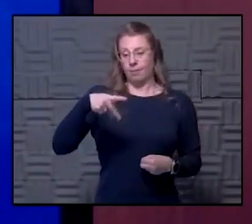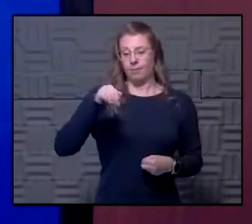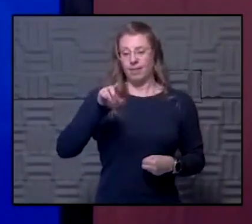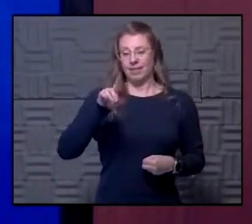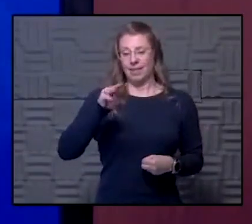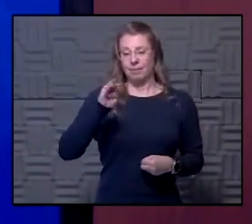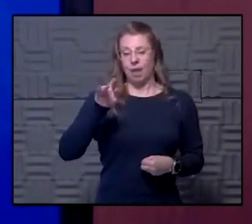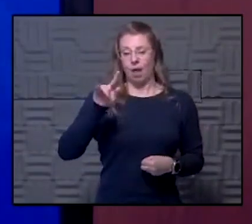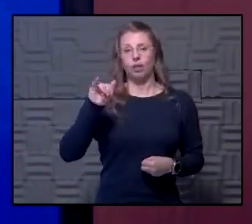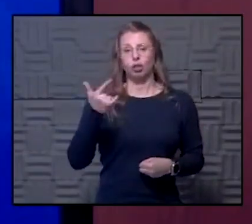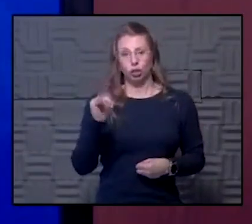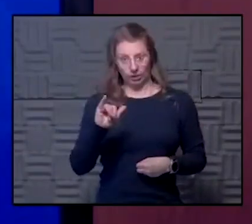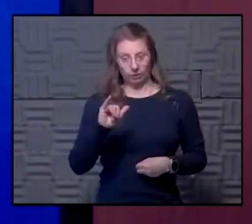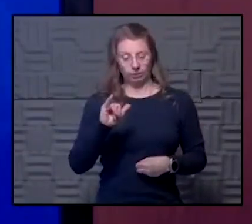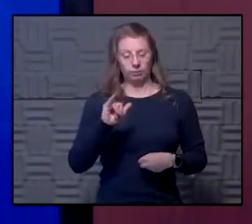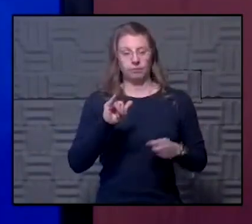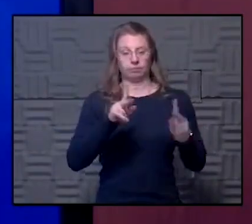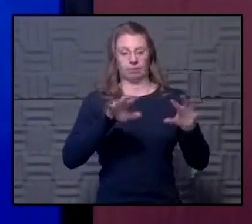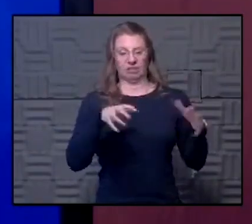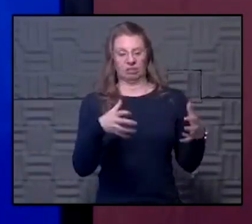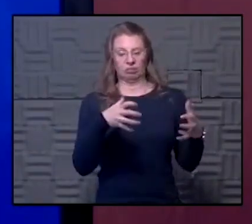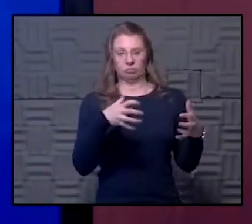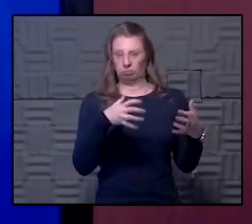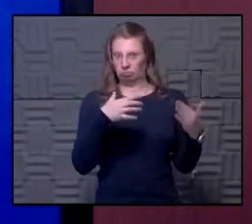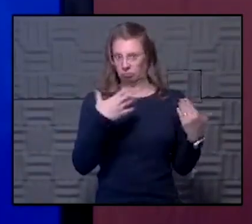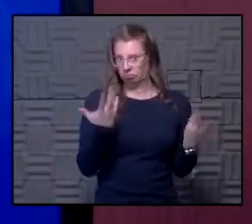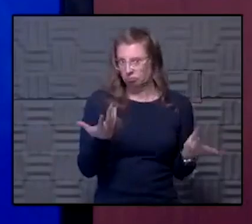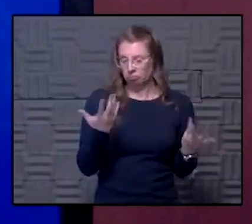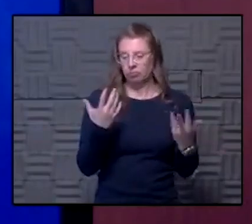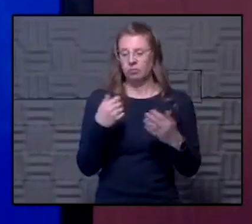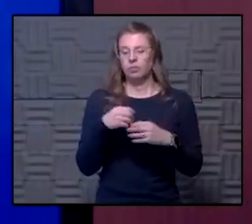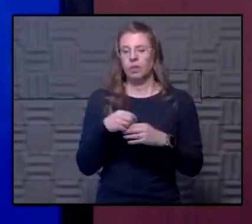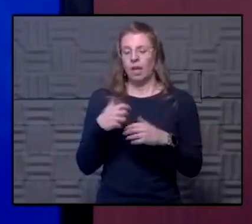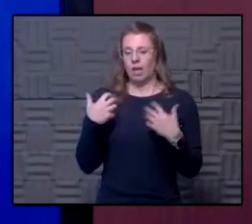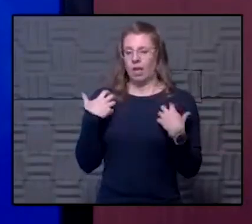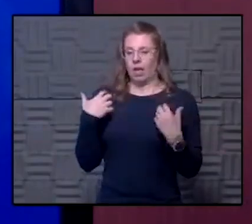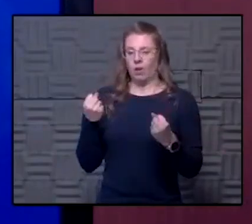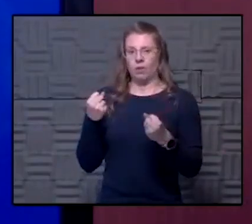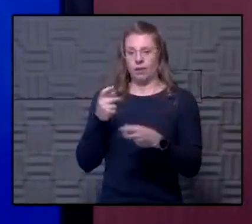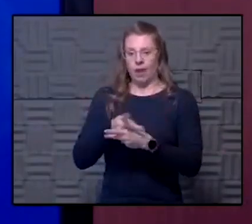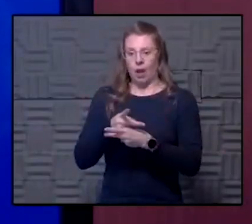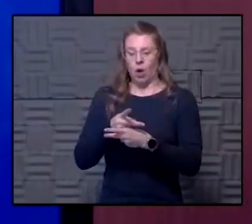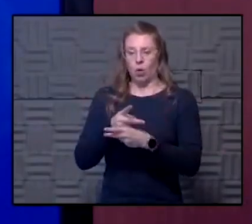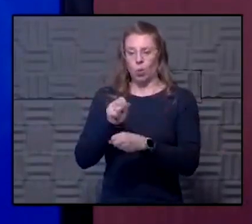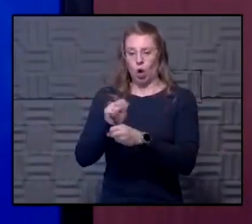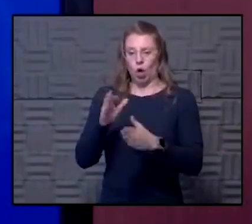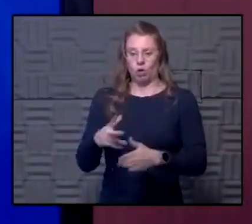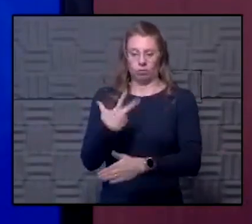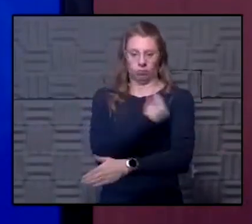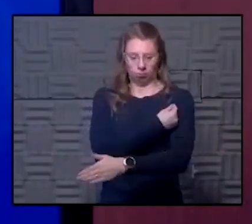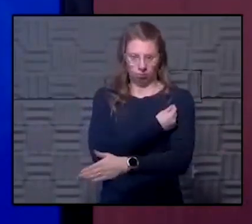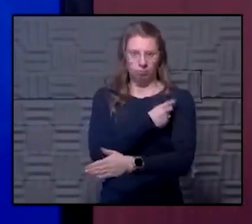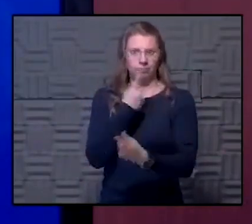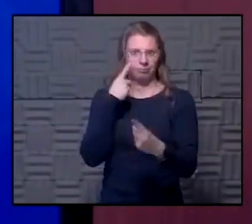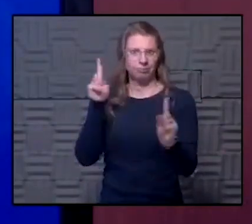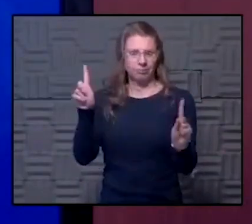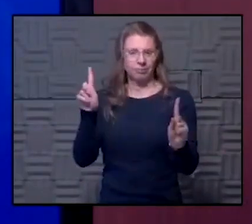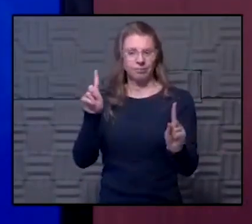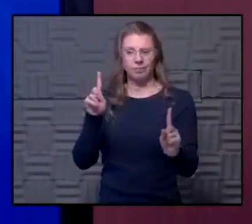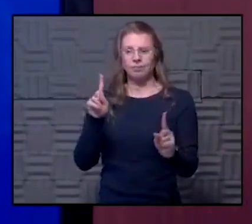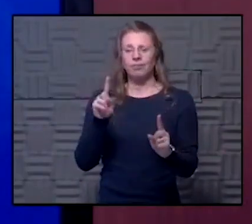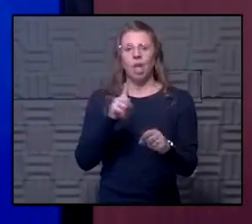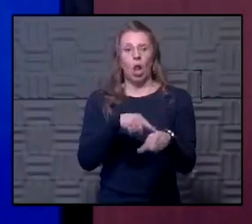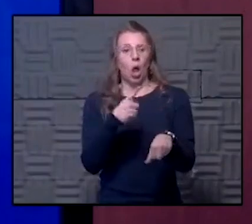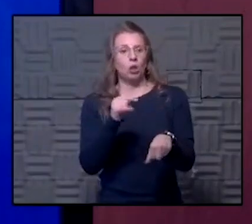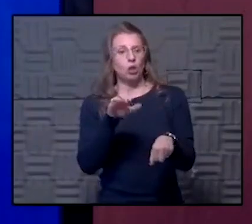is. No doubt vaccination of healthcare workers is having an impact. No doubt the decrease in the number of